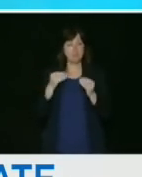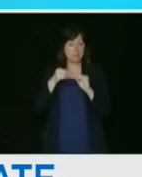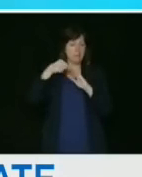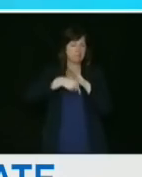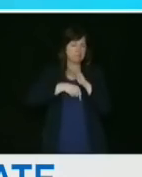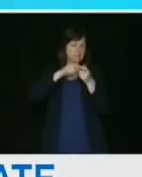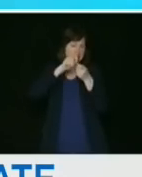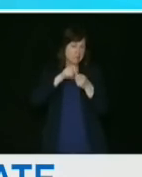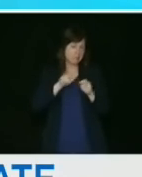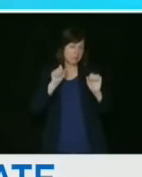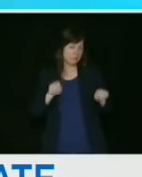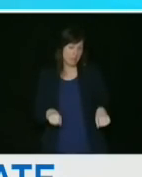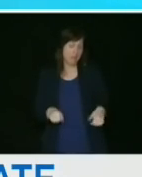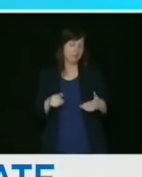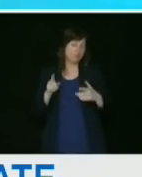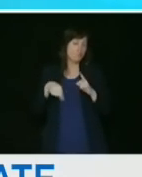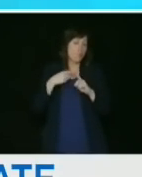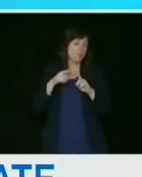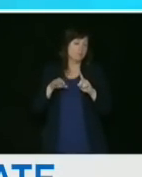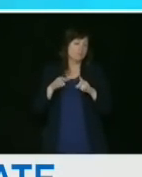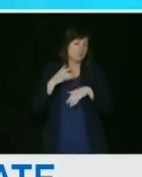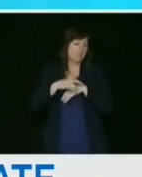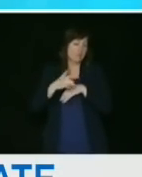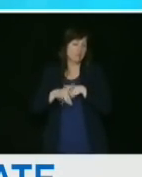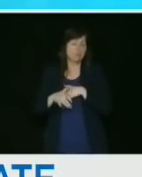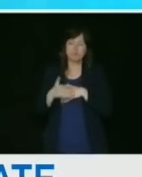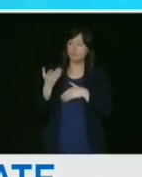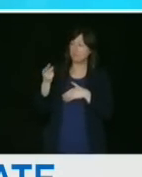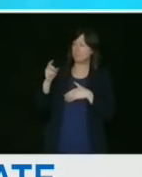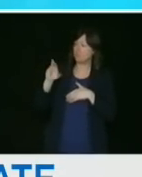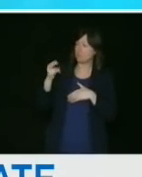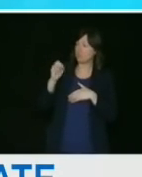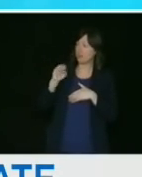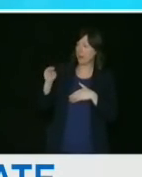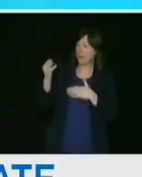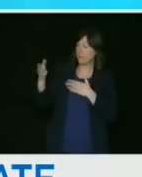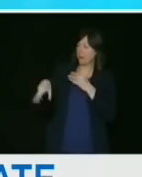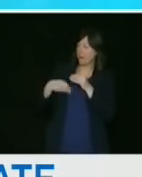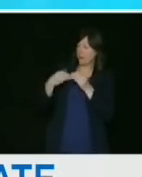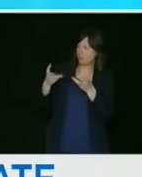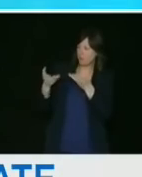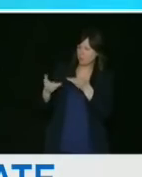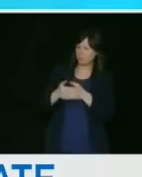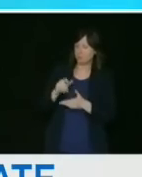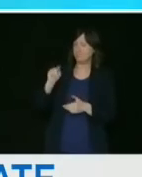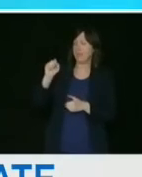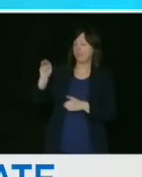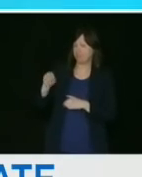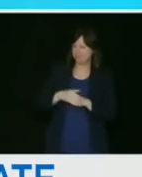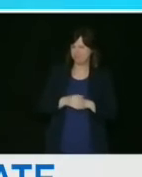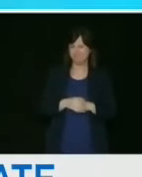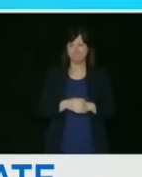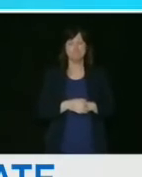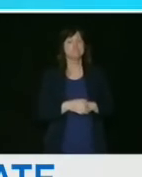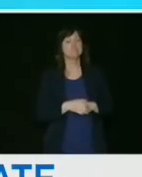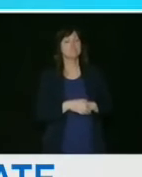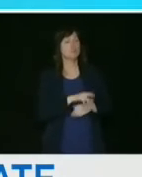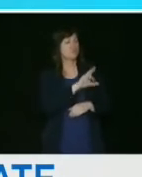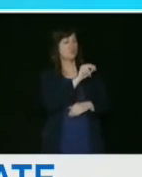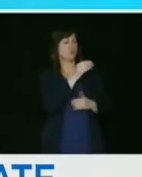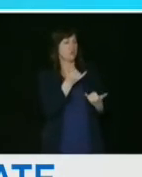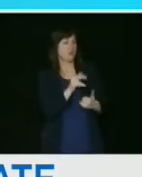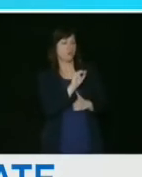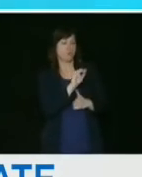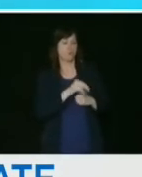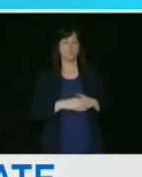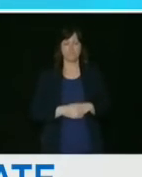details as available. Dr. Hamm, I don't know if you have anything you wish to add. No, Pavel Ramomis. Not